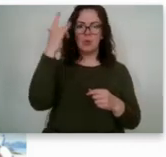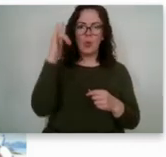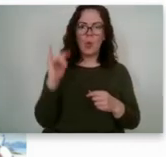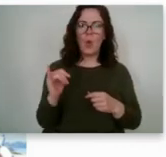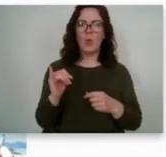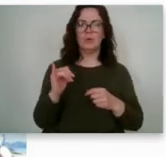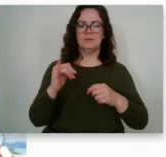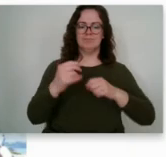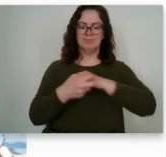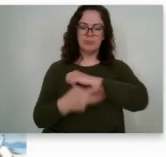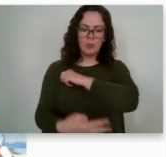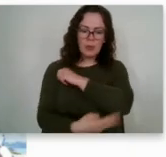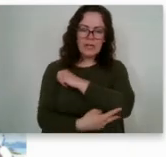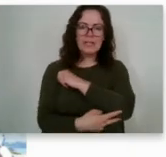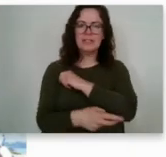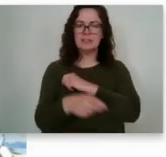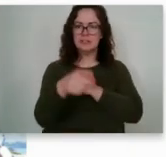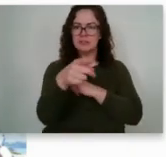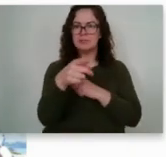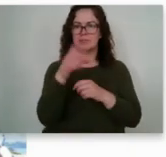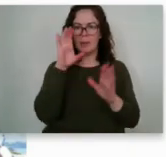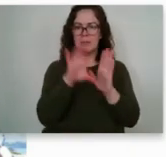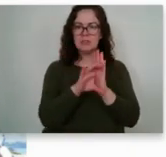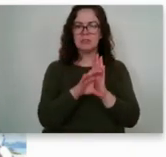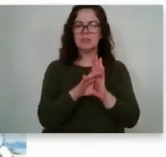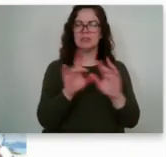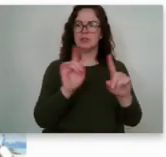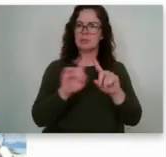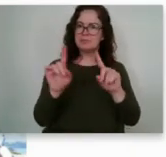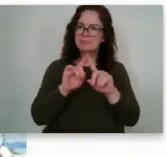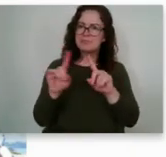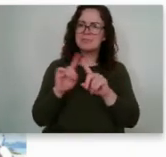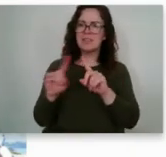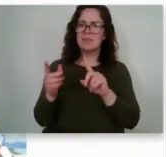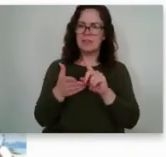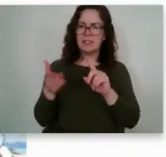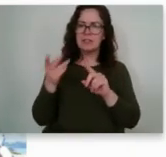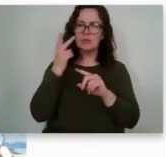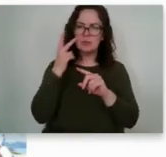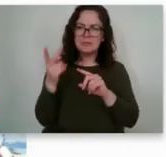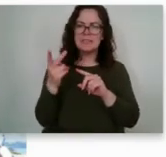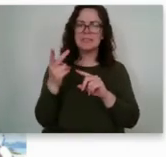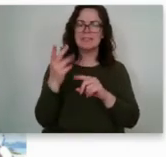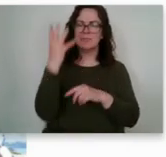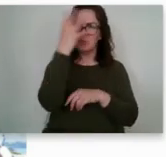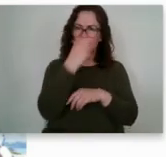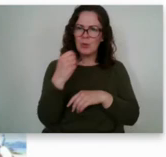go visit because it's part of history or it's because it's beautiful, like the Grand Canyon.